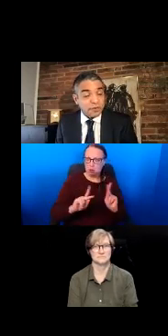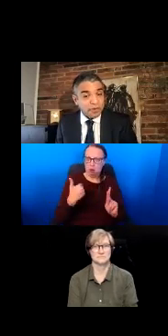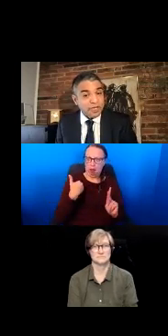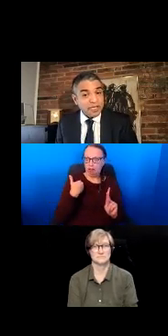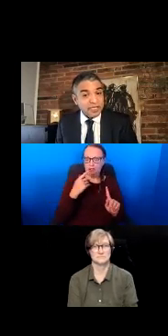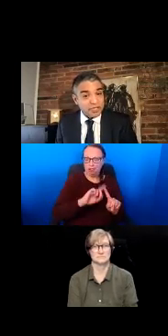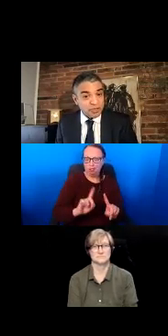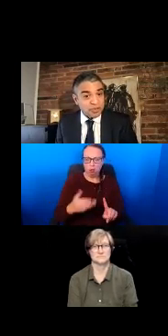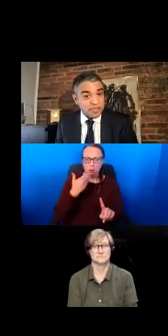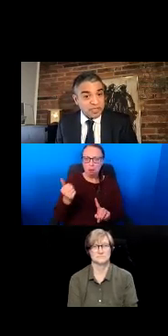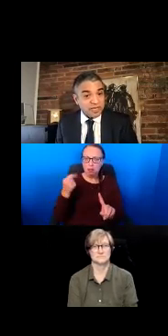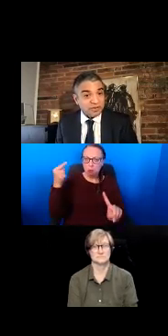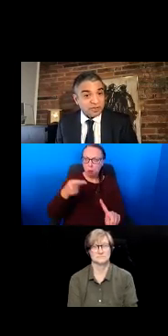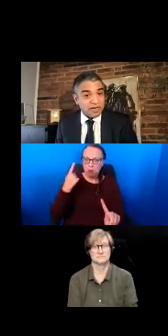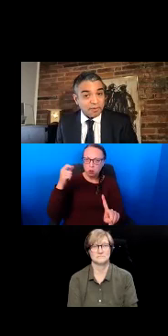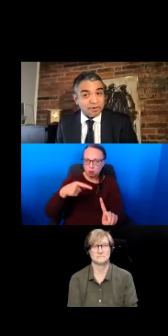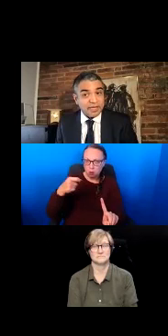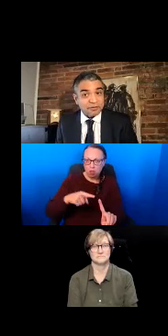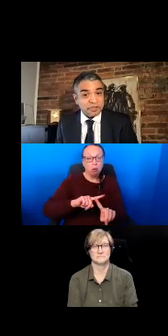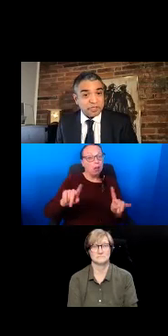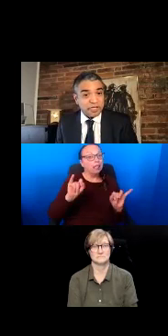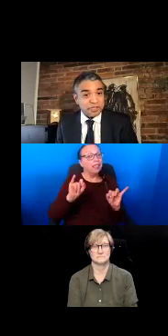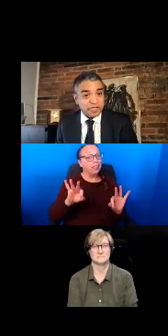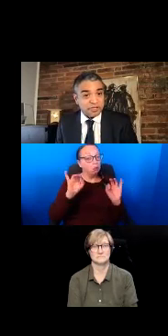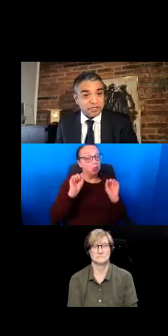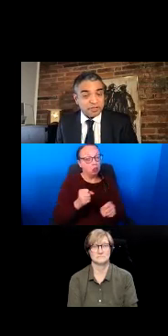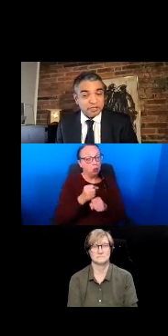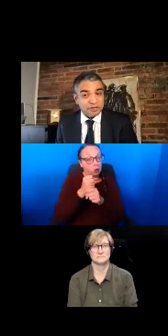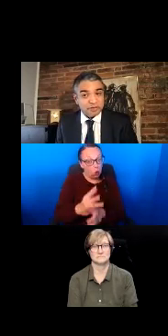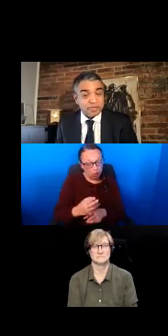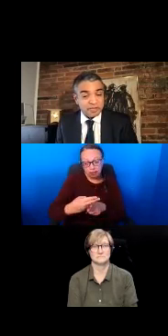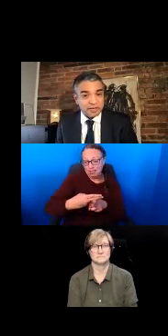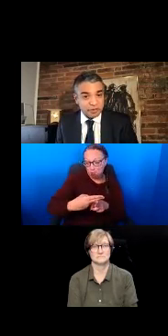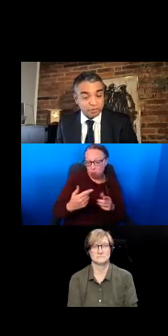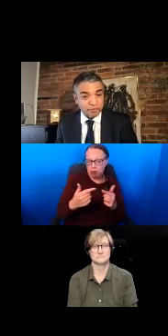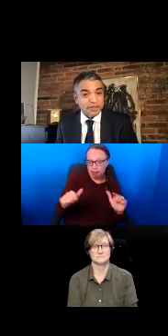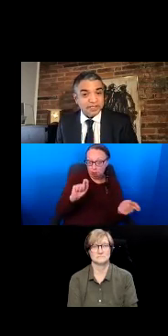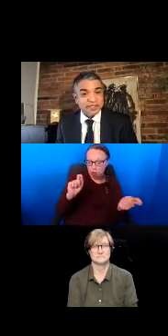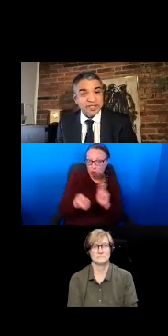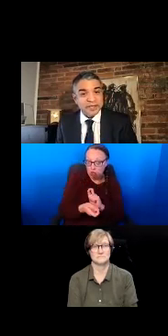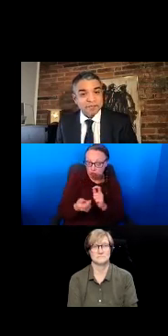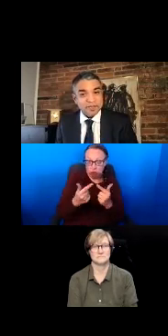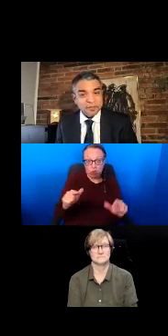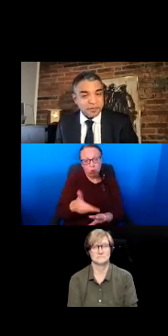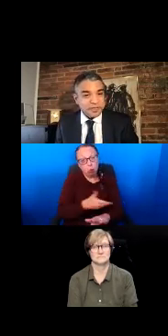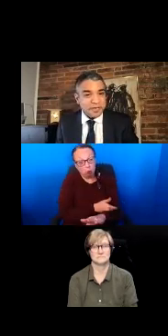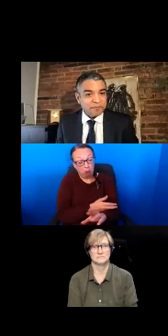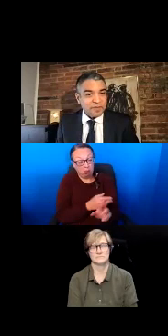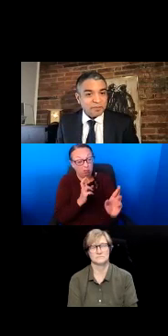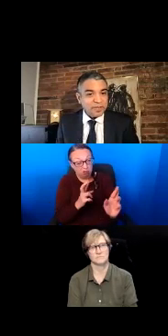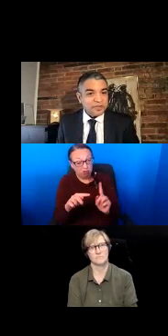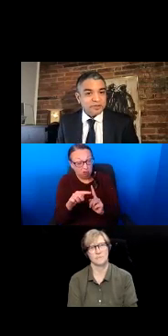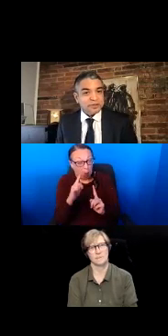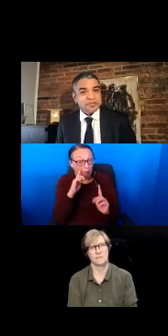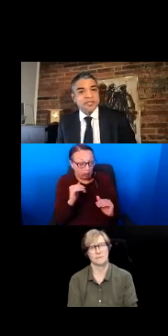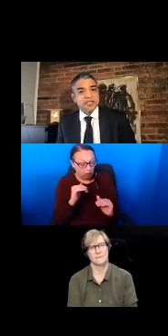we could induce a temporary language change in those individuals, a language improvement, ideally, that we would